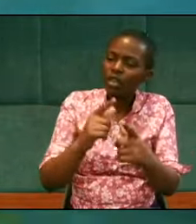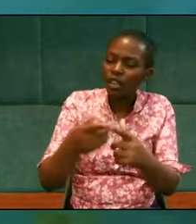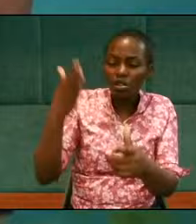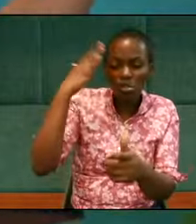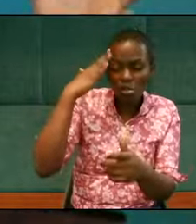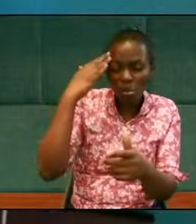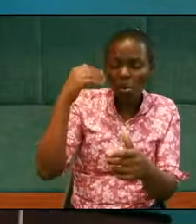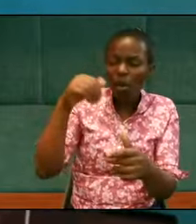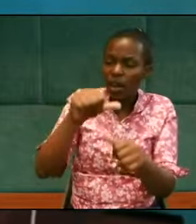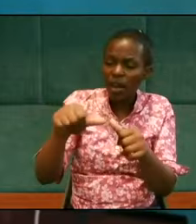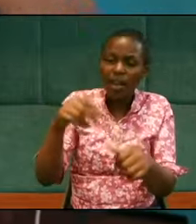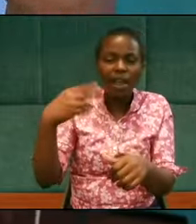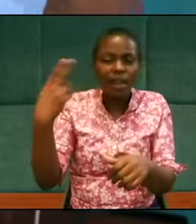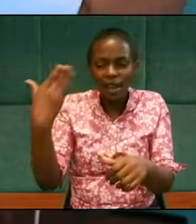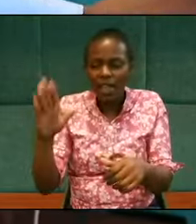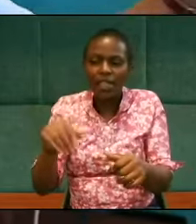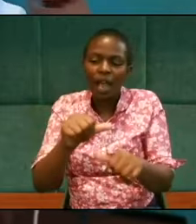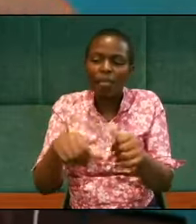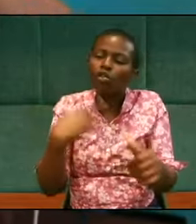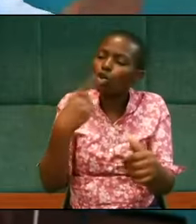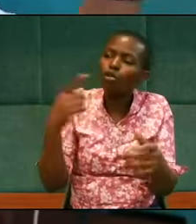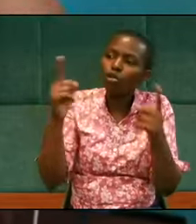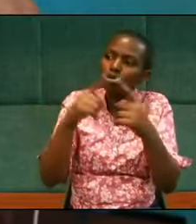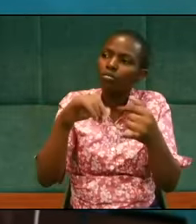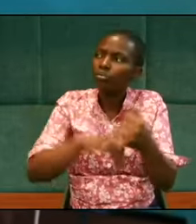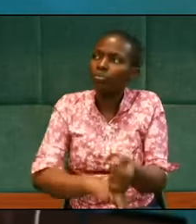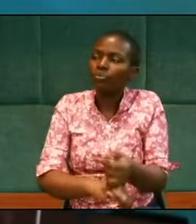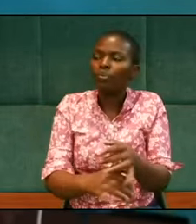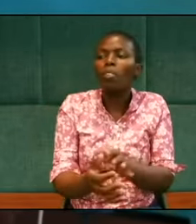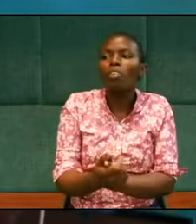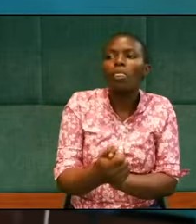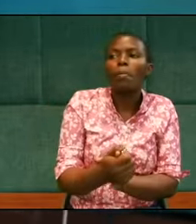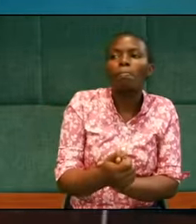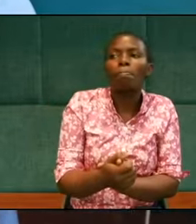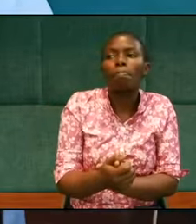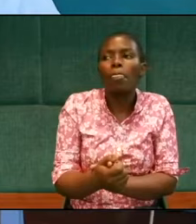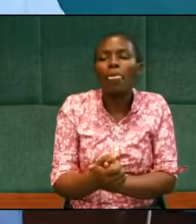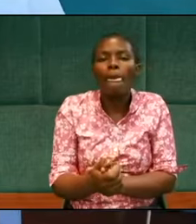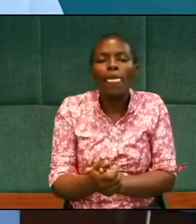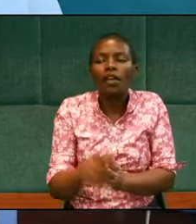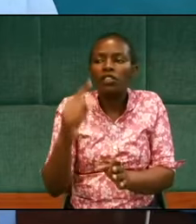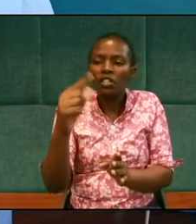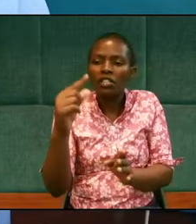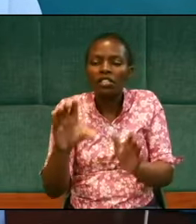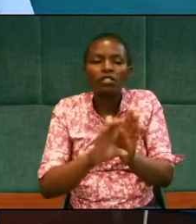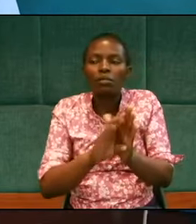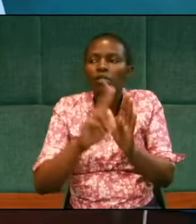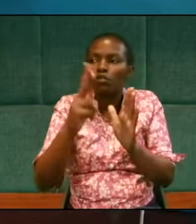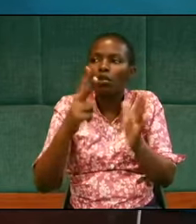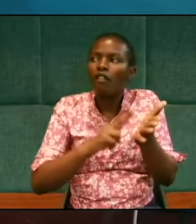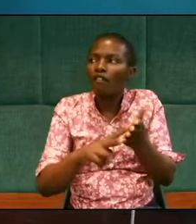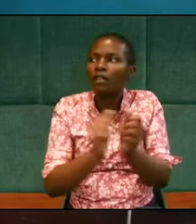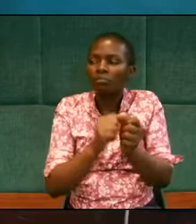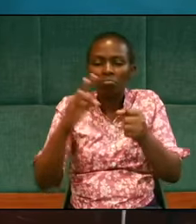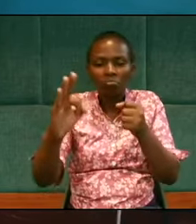Because the whole marital concept is so hazy and fussy in your mind. Genesis chapter 2, verse 18. And